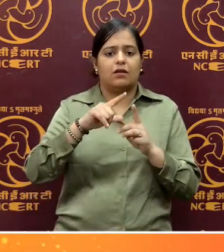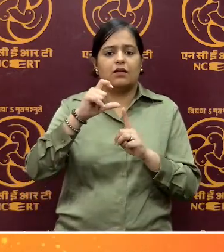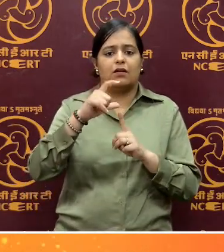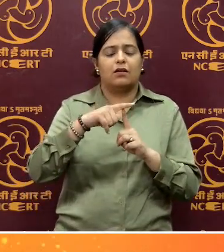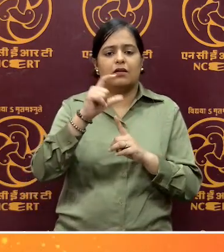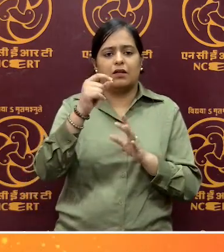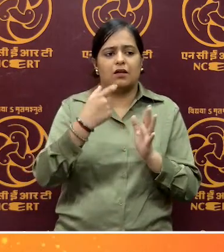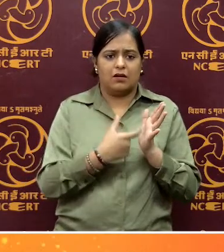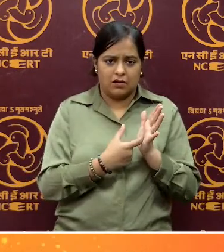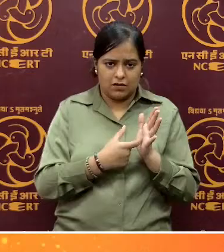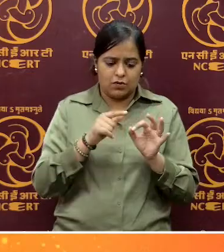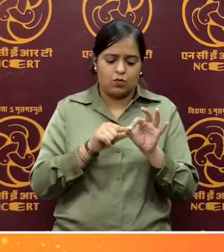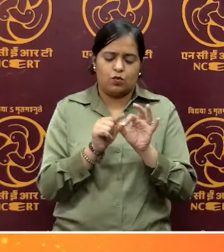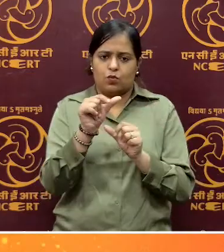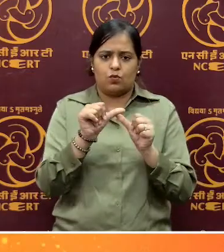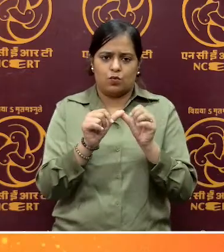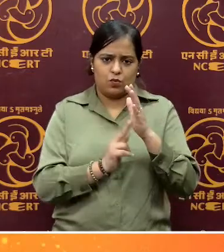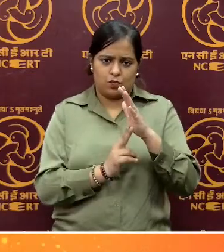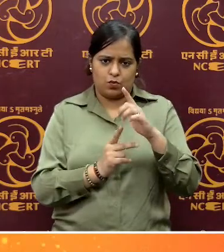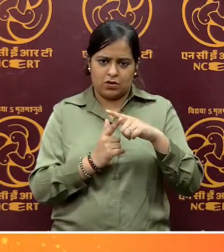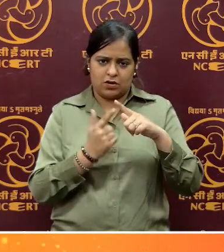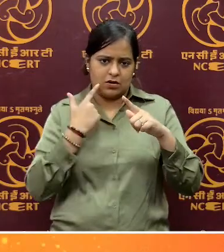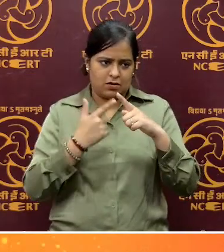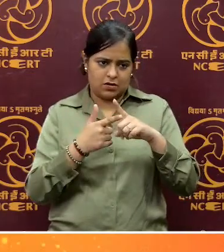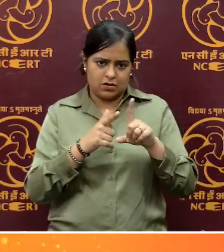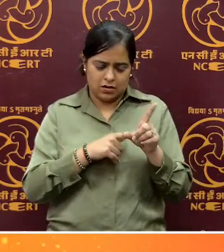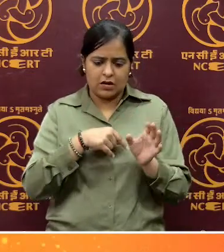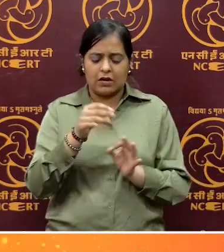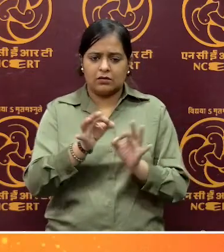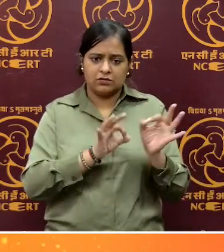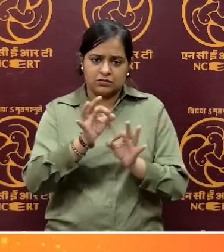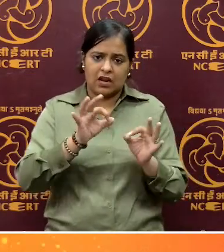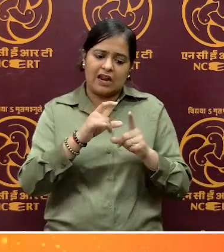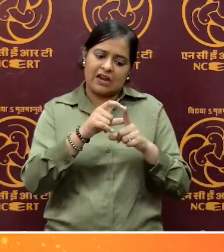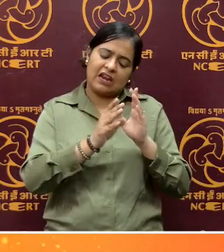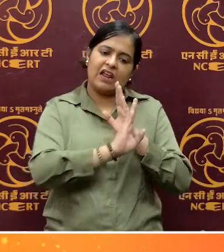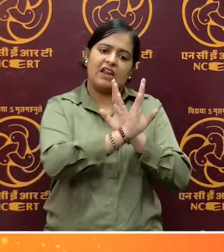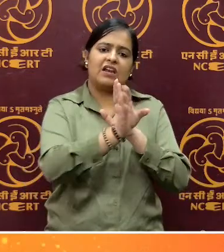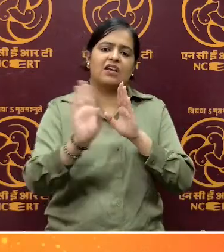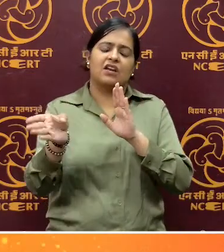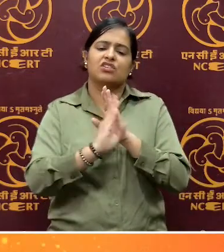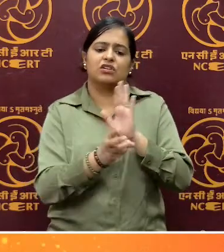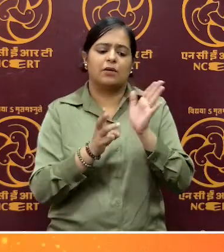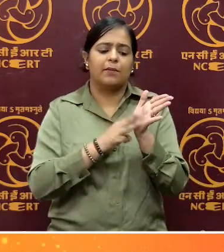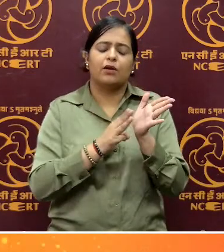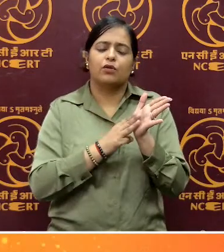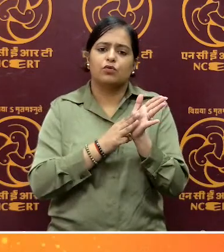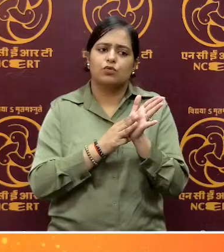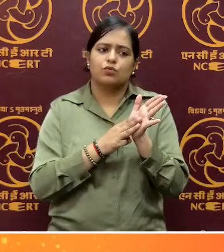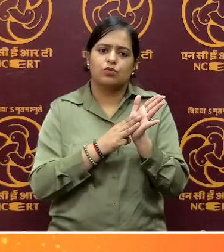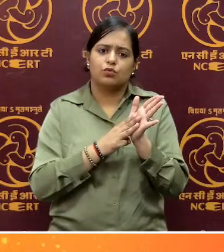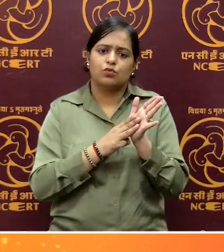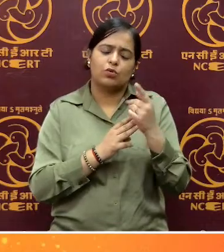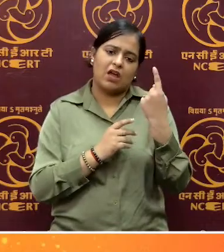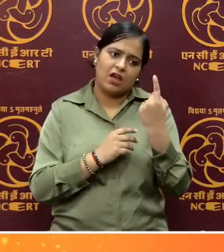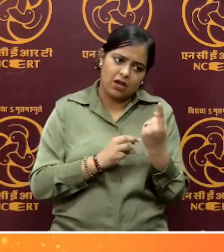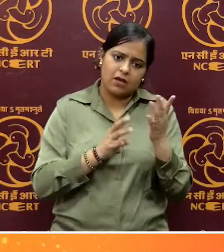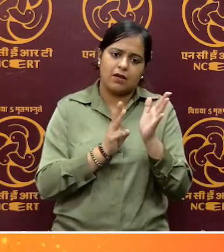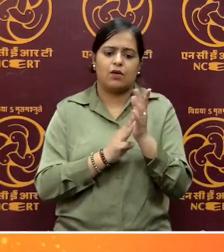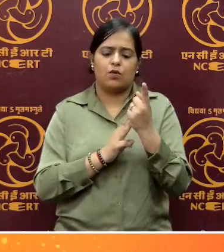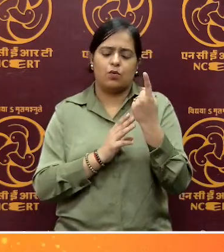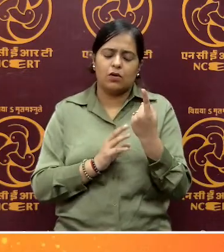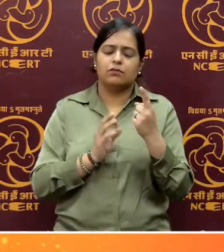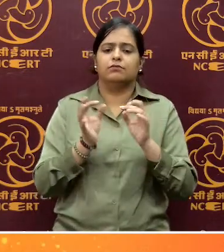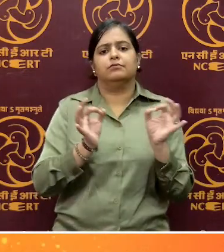is describing the direction. Its magnitude is 4 because the magnitude of the whole thing, I's magnitude is 1. So we have